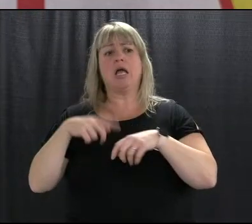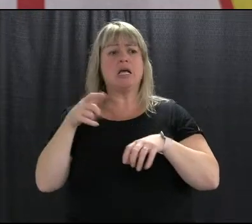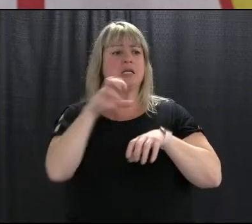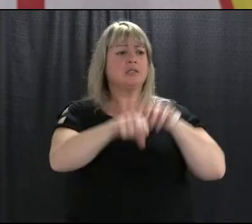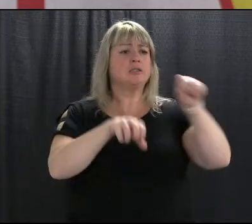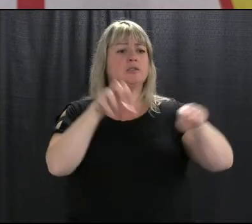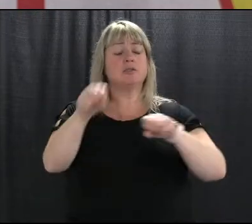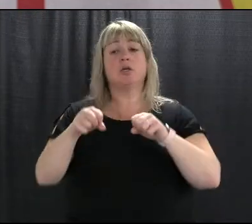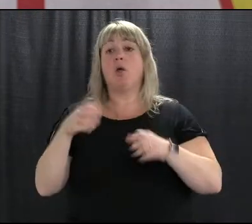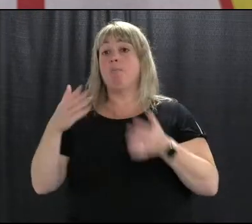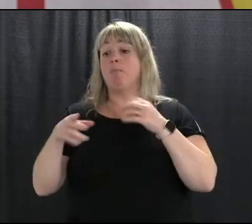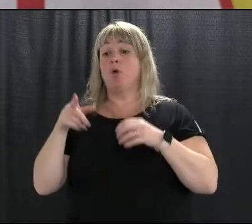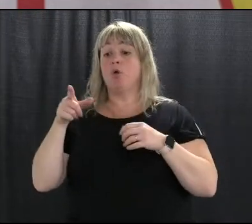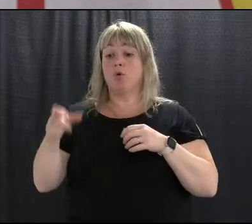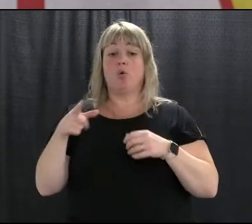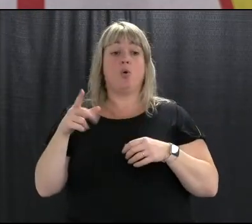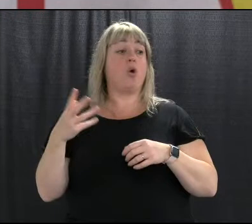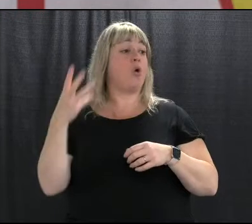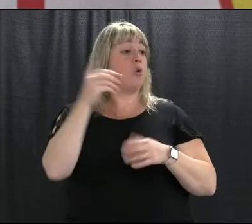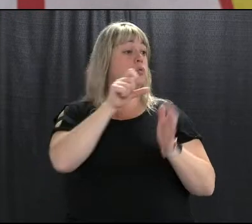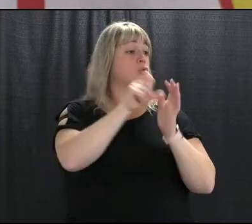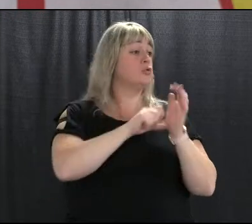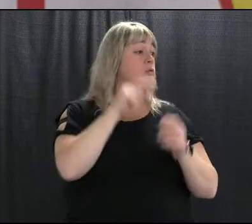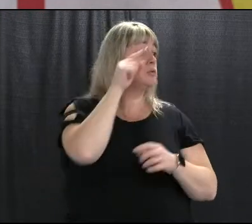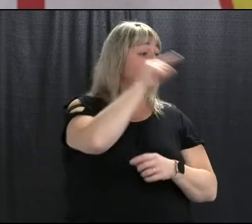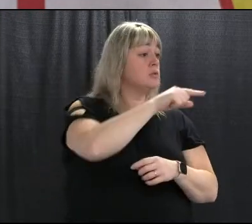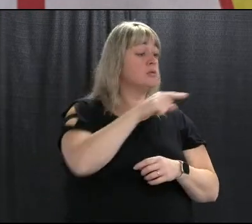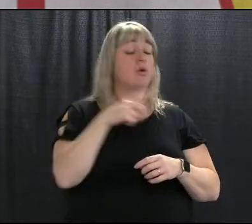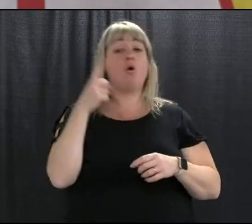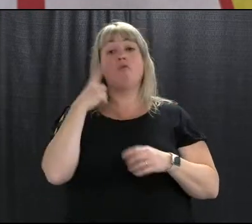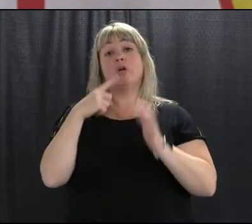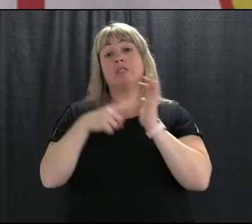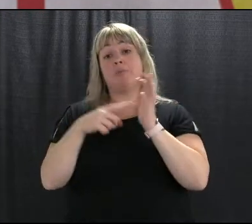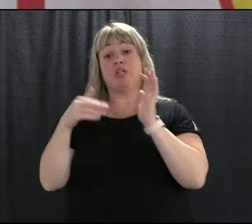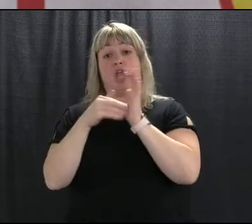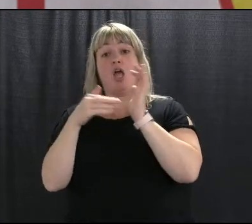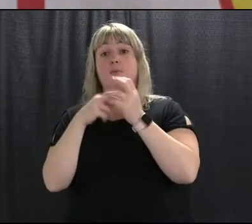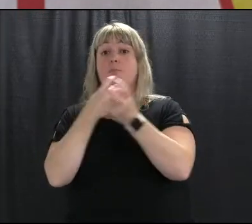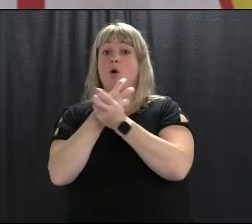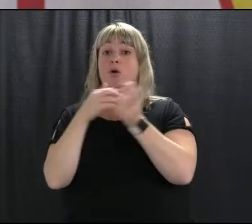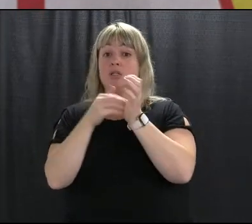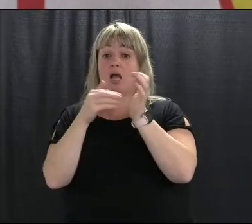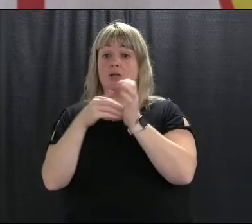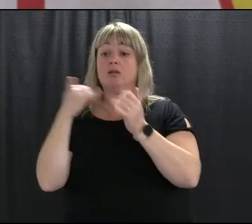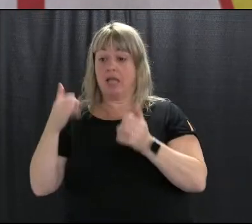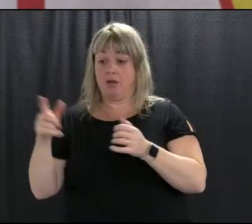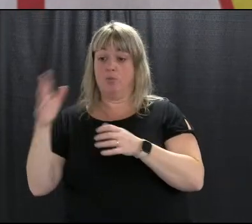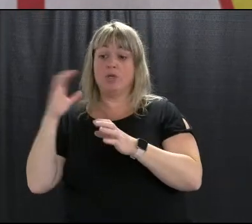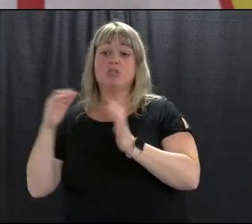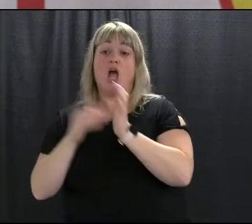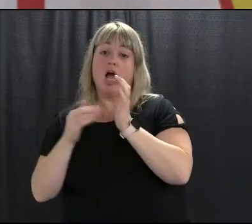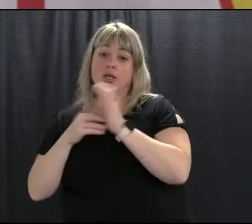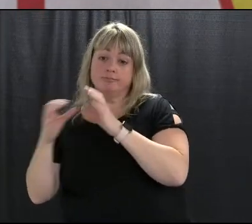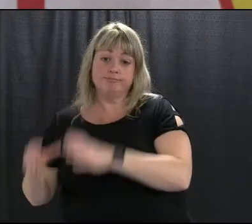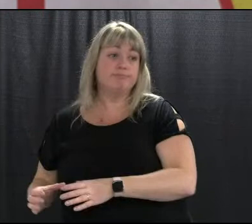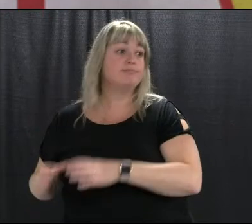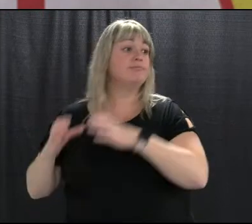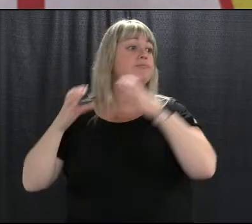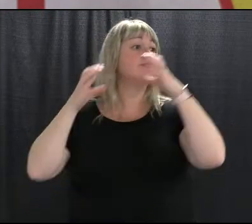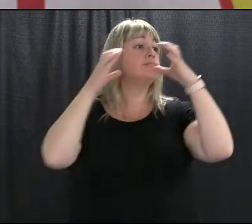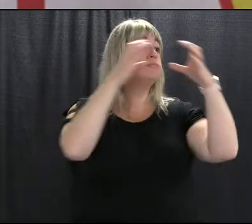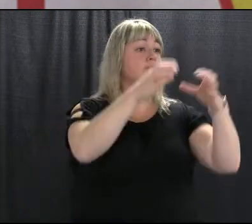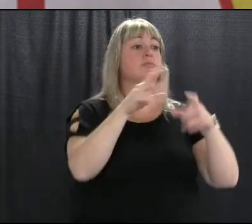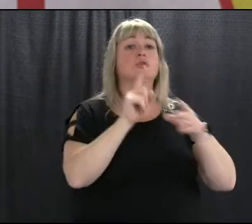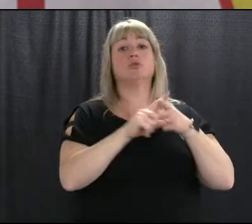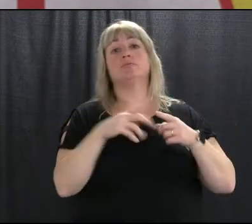a procedure done in one area of the province, or such as the traveling orthopedic surgeons, we bring the surgeons to an area of the